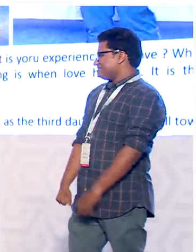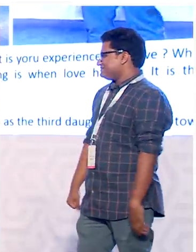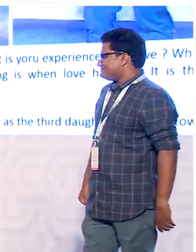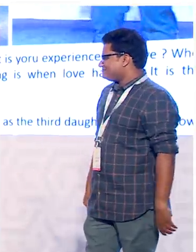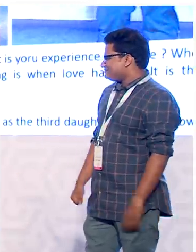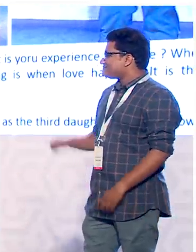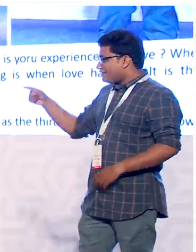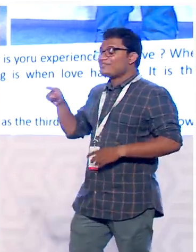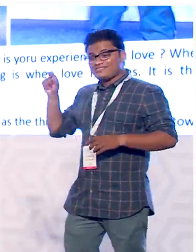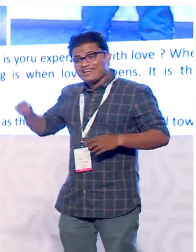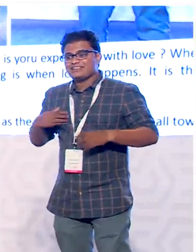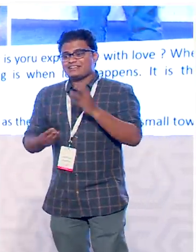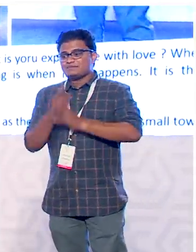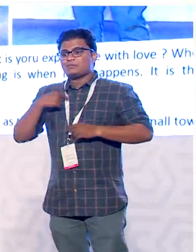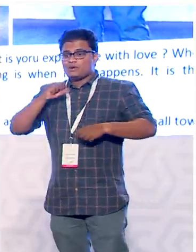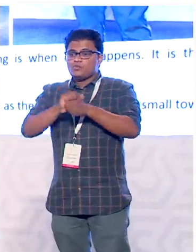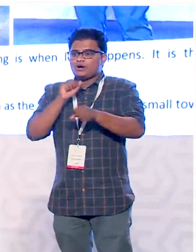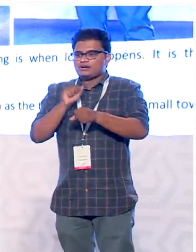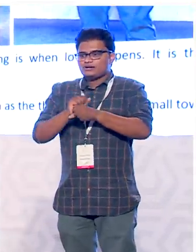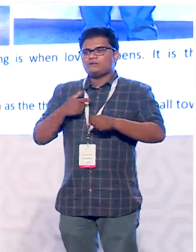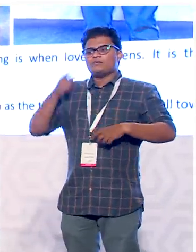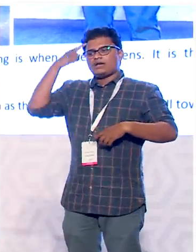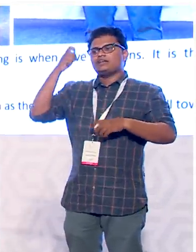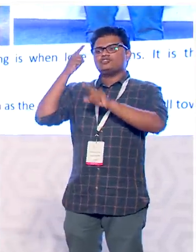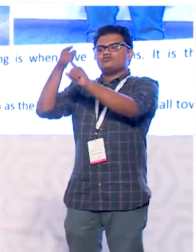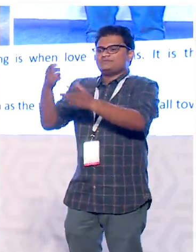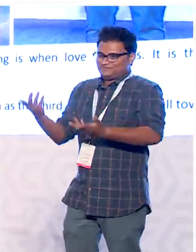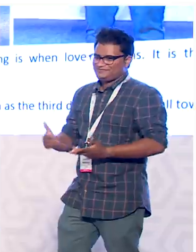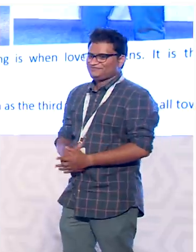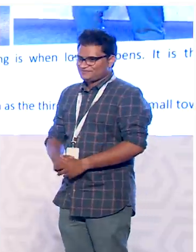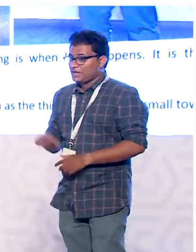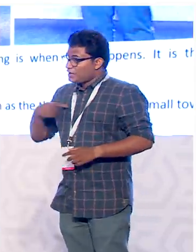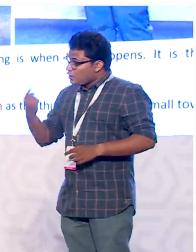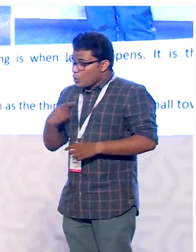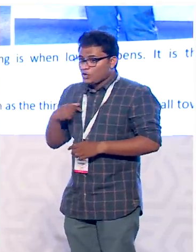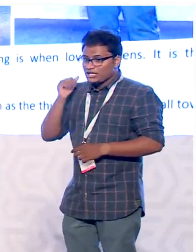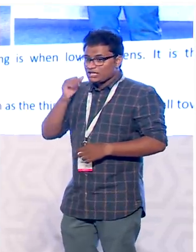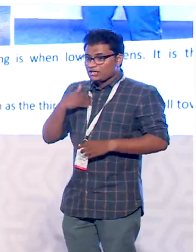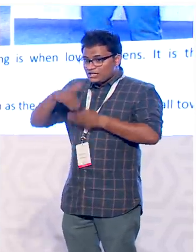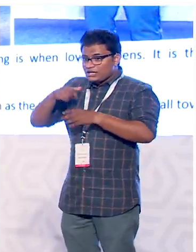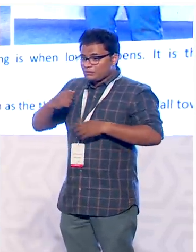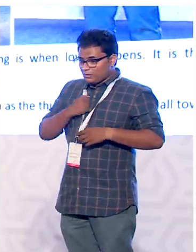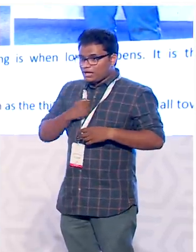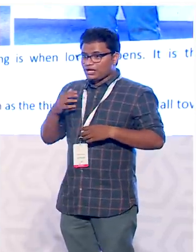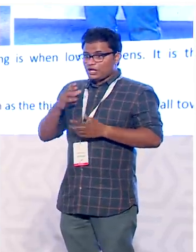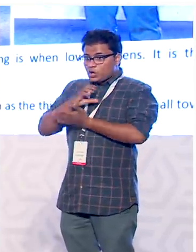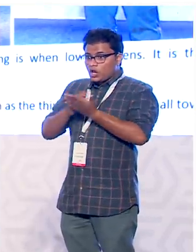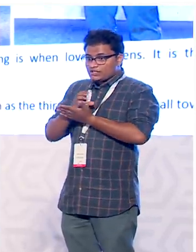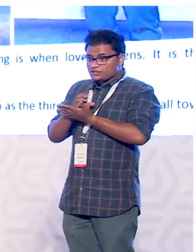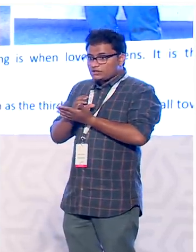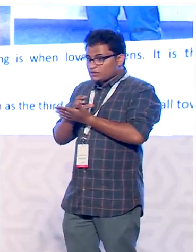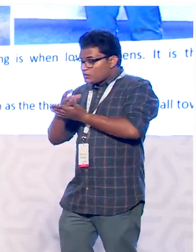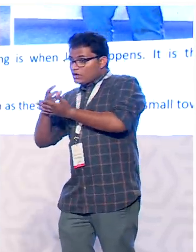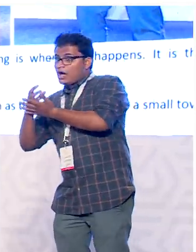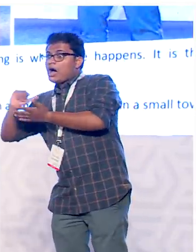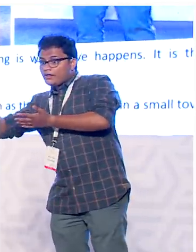That inspired me to work towards women empowerment. Okay. So I was the only girl in my institute, 150 boys. So